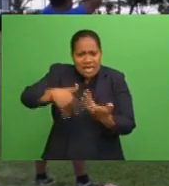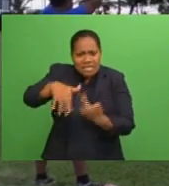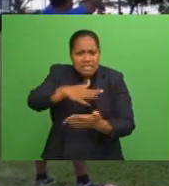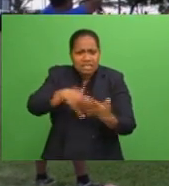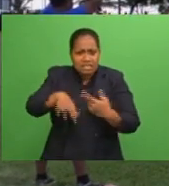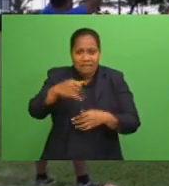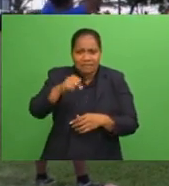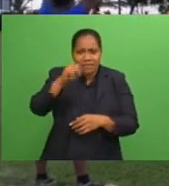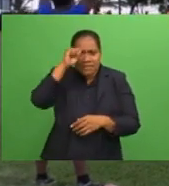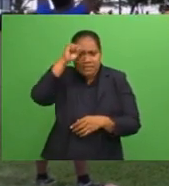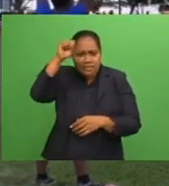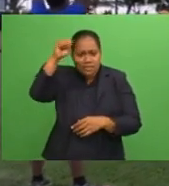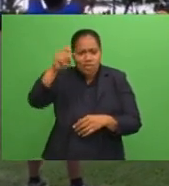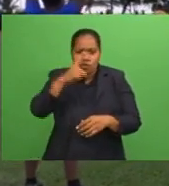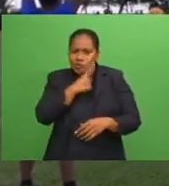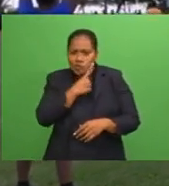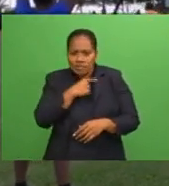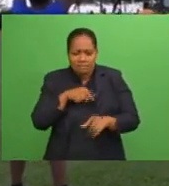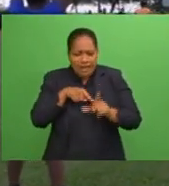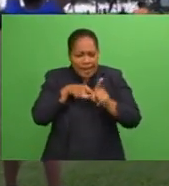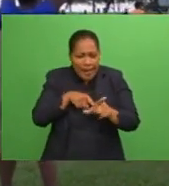young girls just out of school.